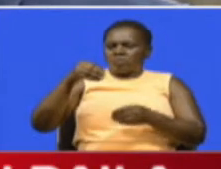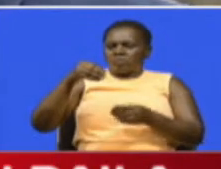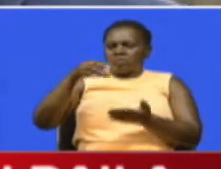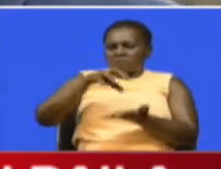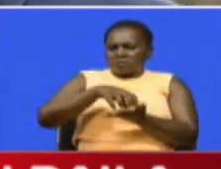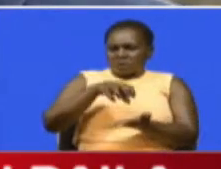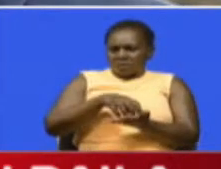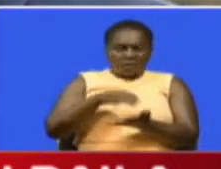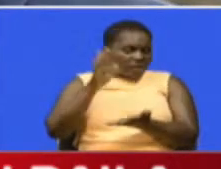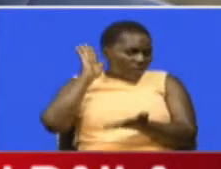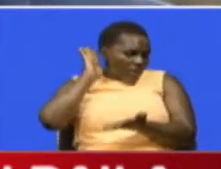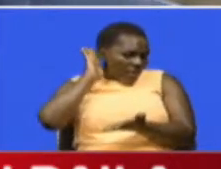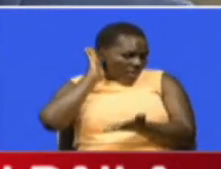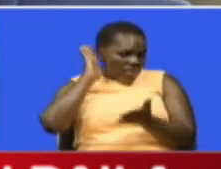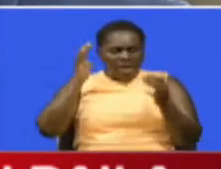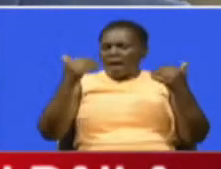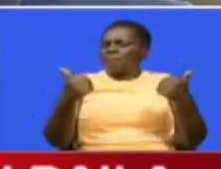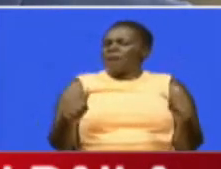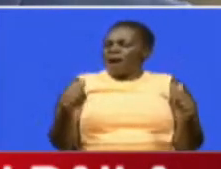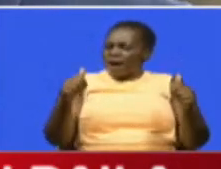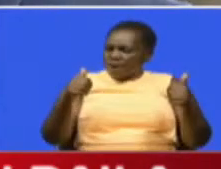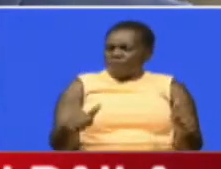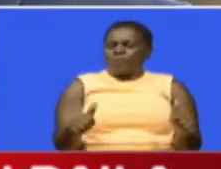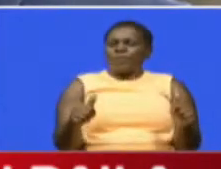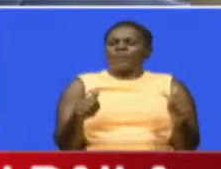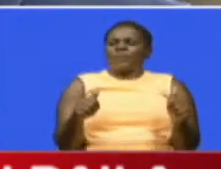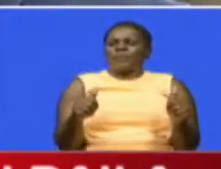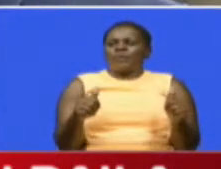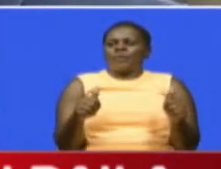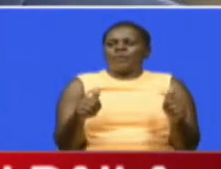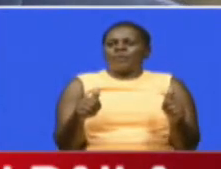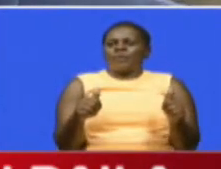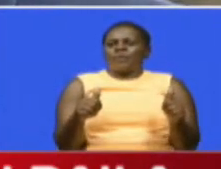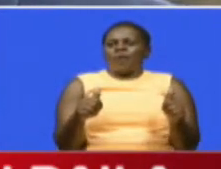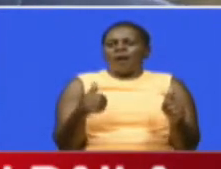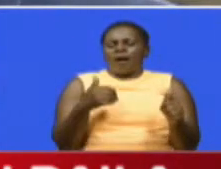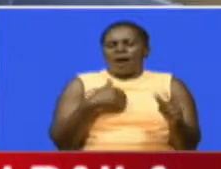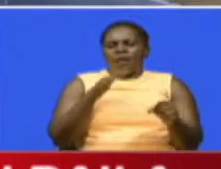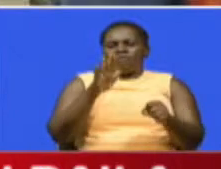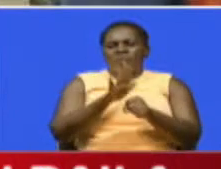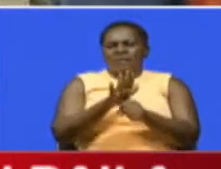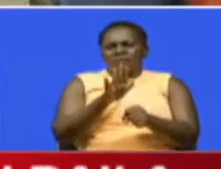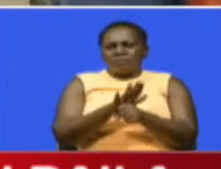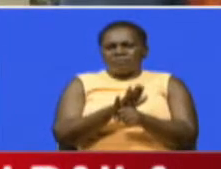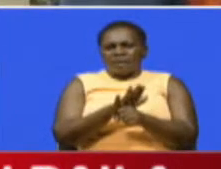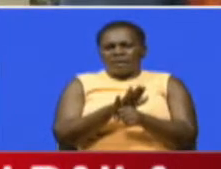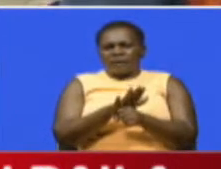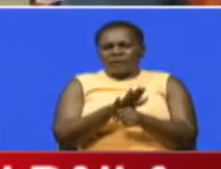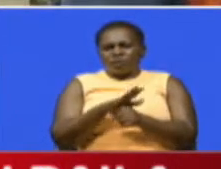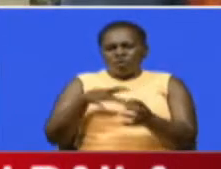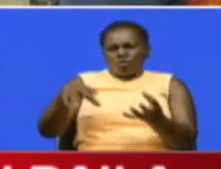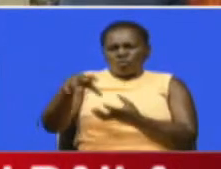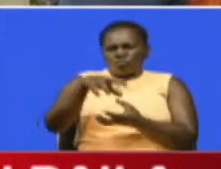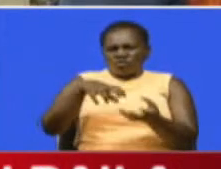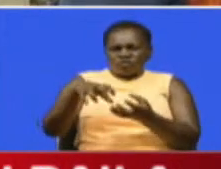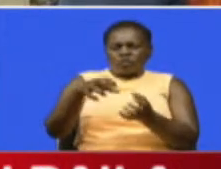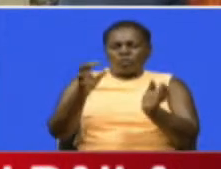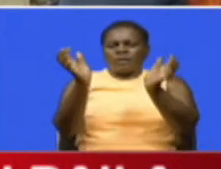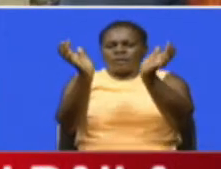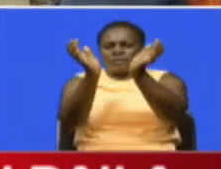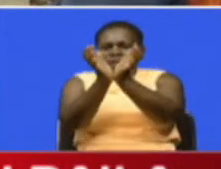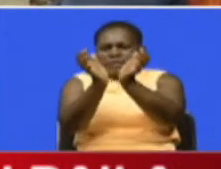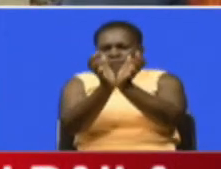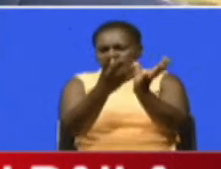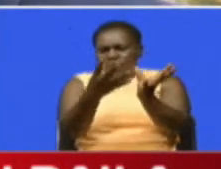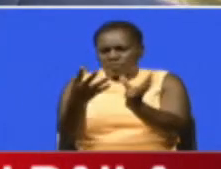They're never being heard at all. You know, there's a lot of hula-baloo in arresting,